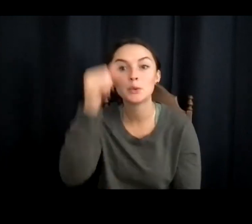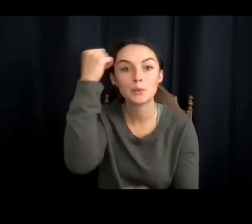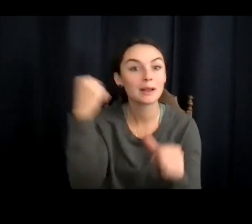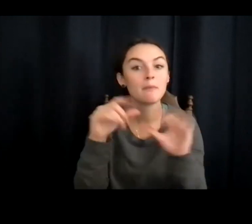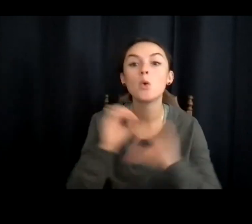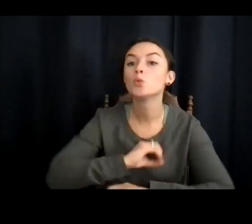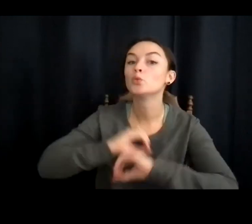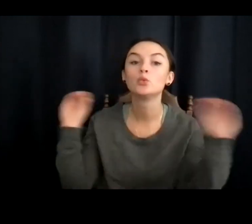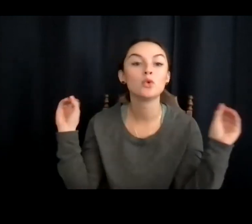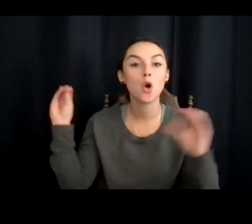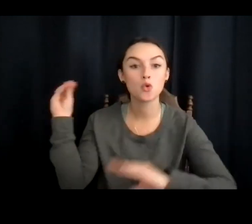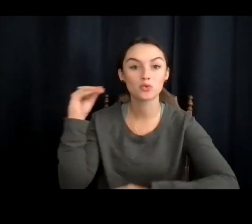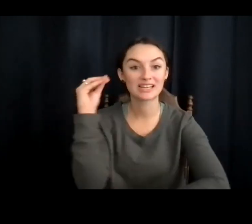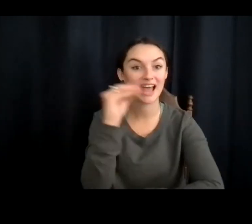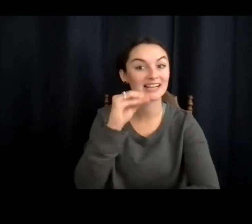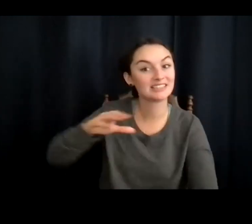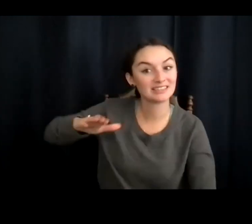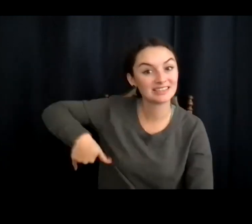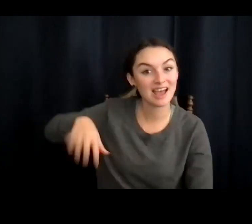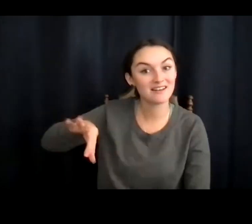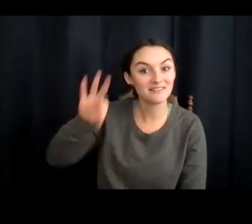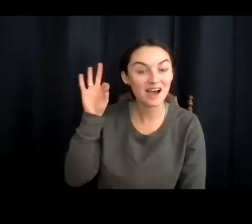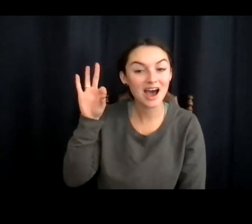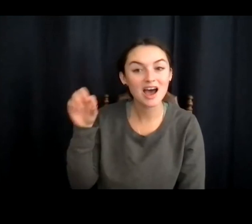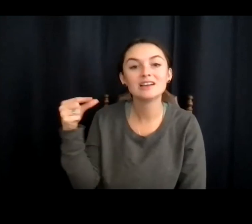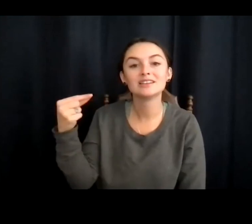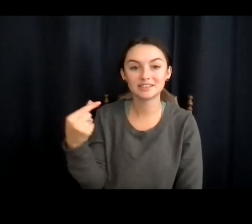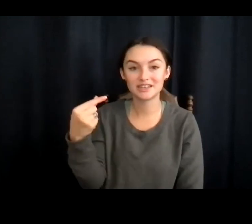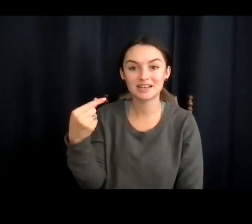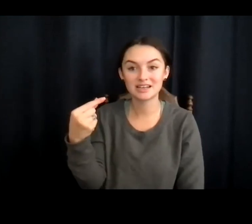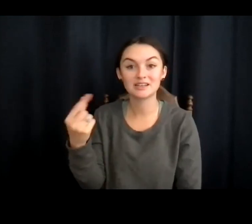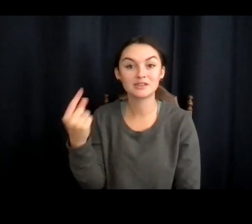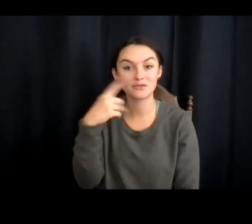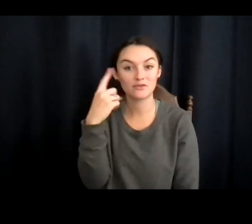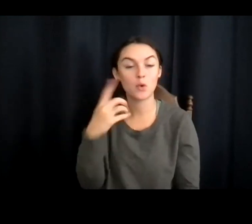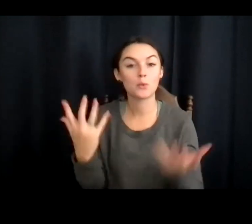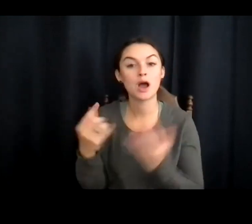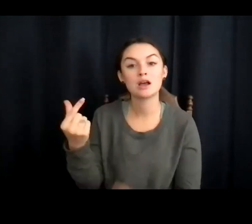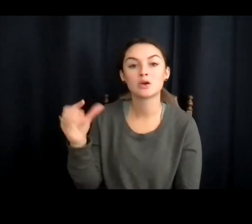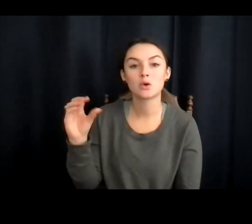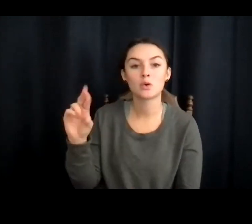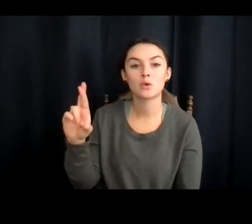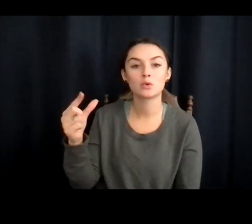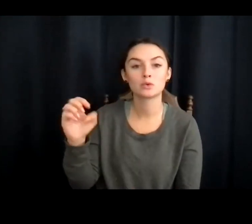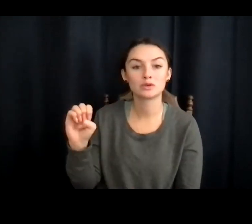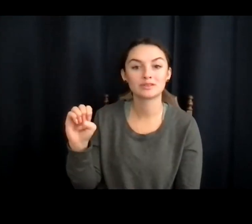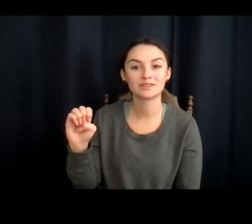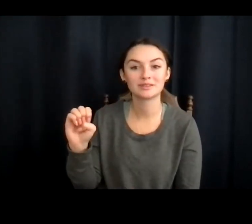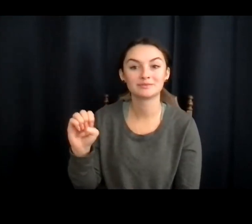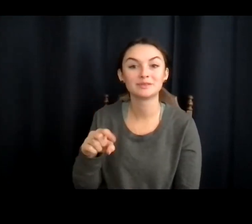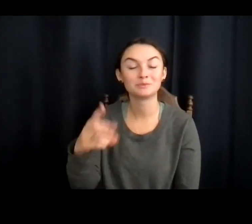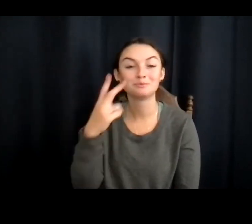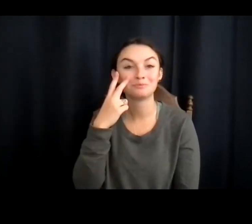Oregon yet. G is for the gorge where the Columbia River runs. See rocky